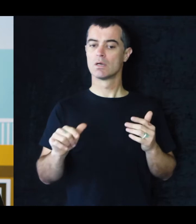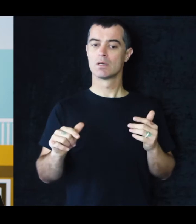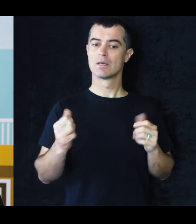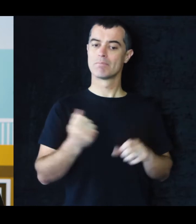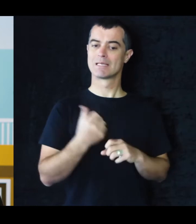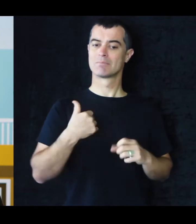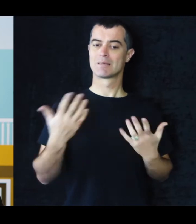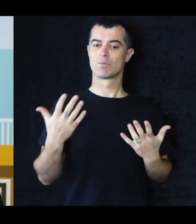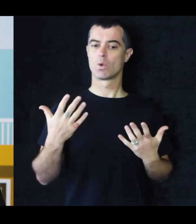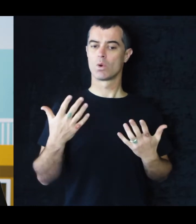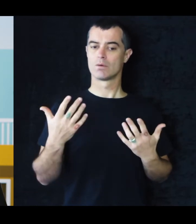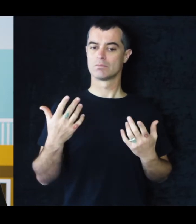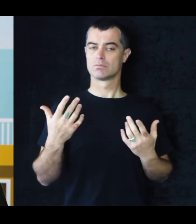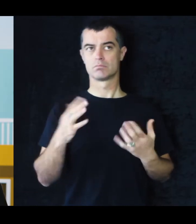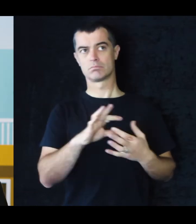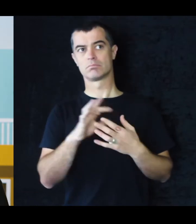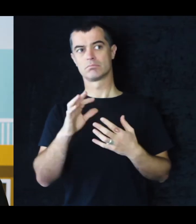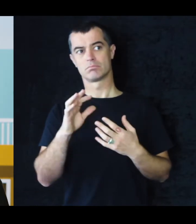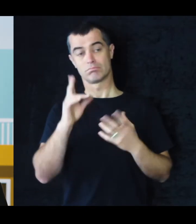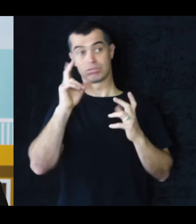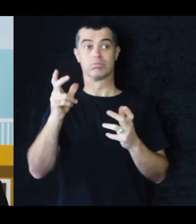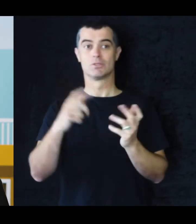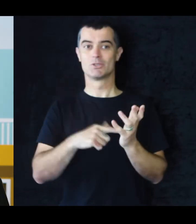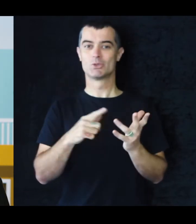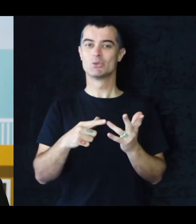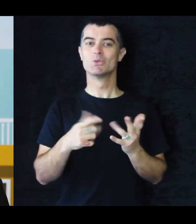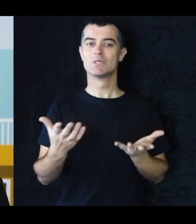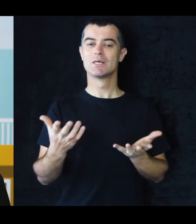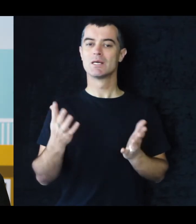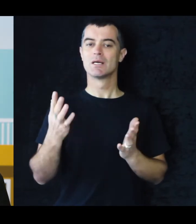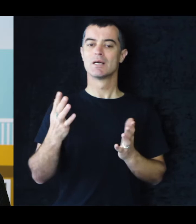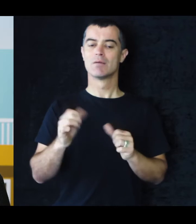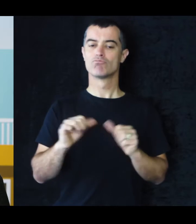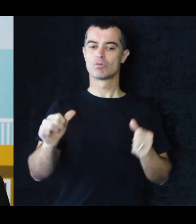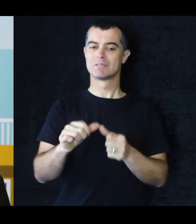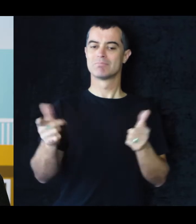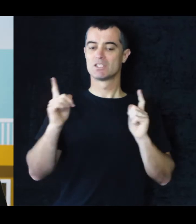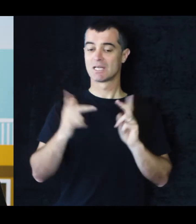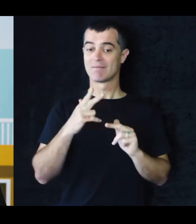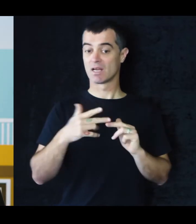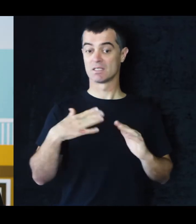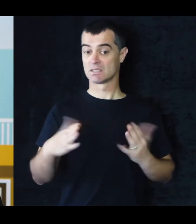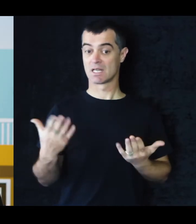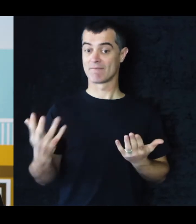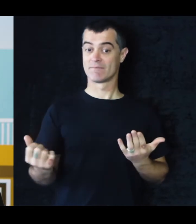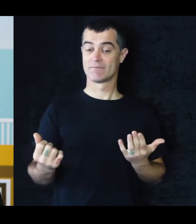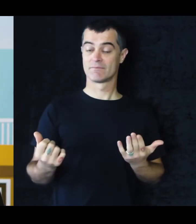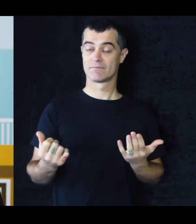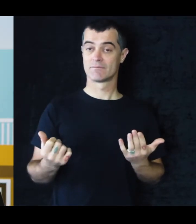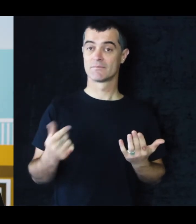that makes me more attractive to property managers. If I didn't